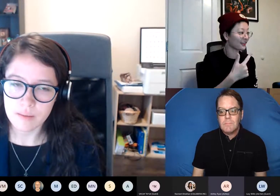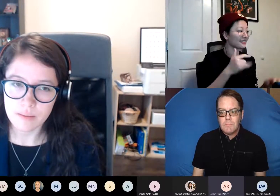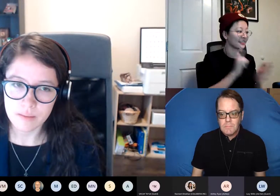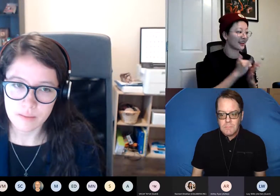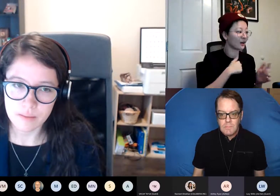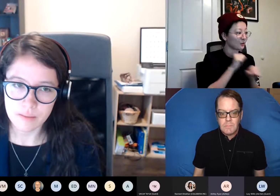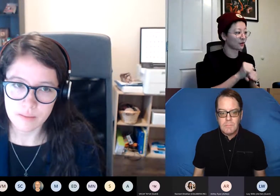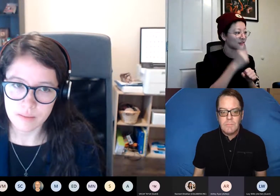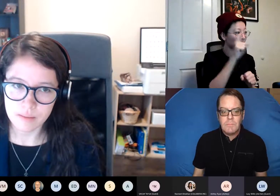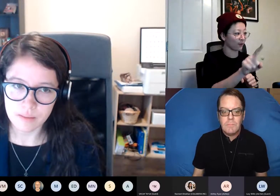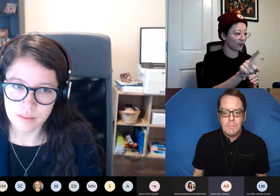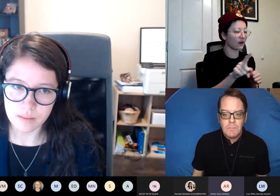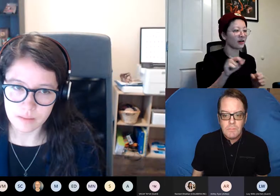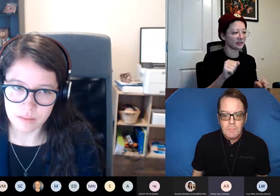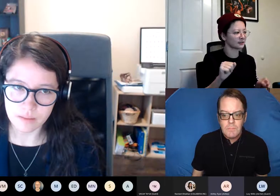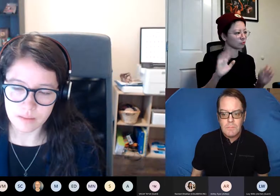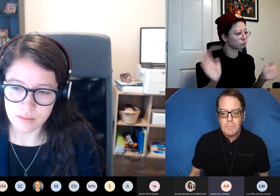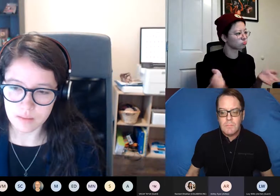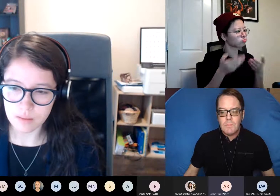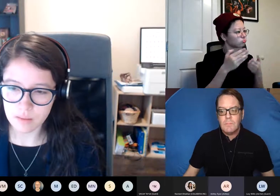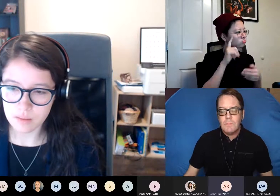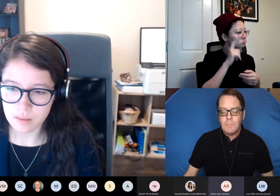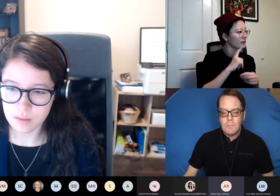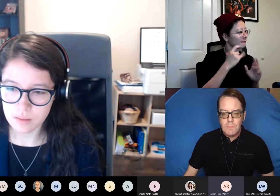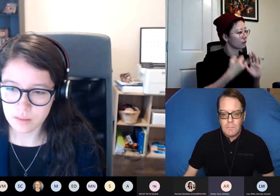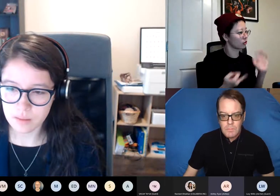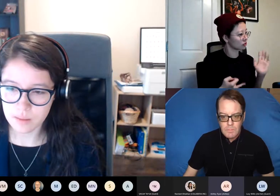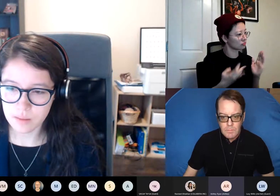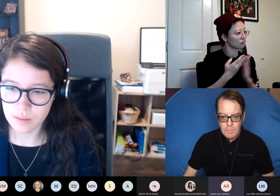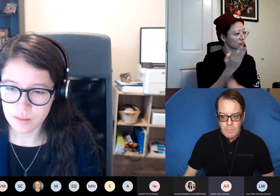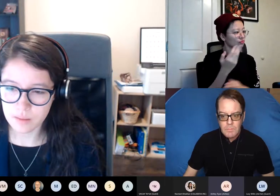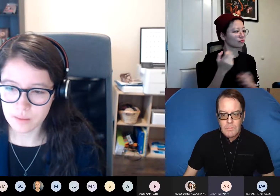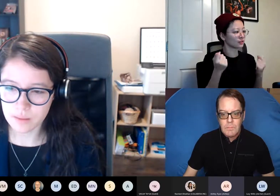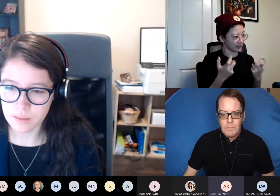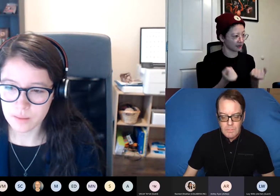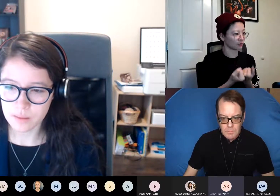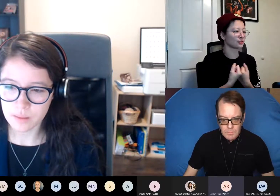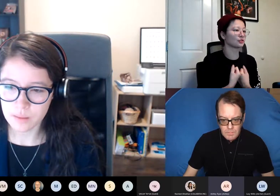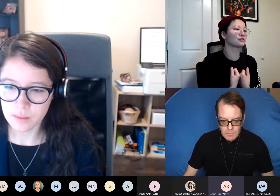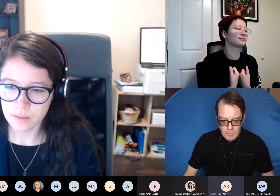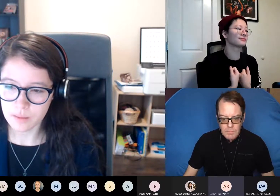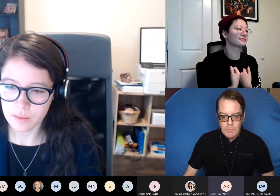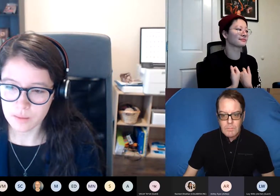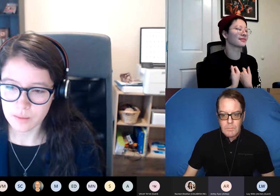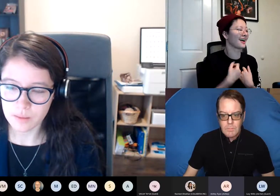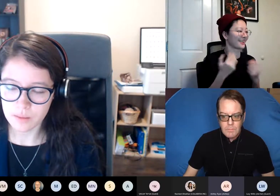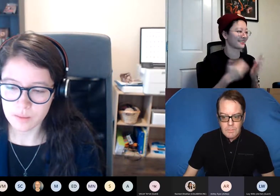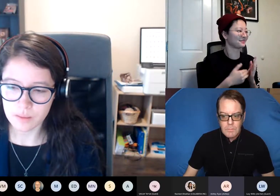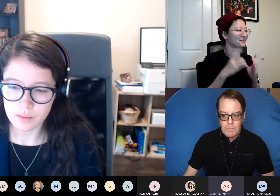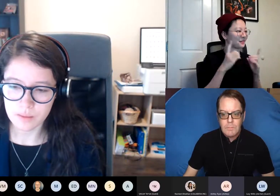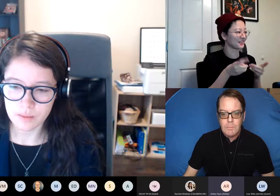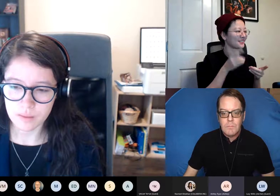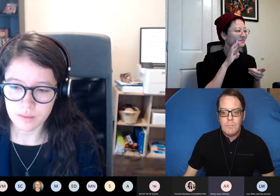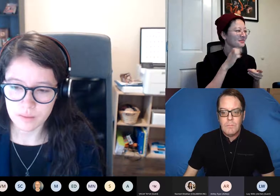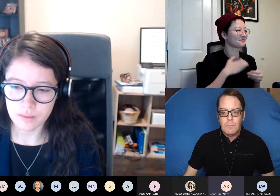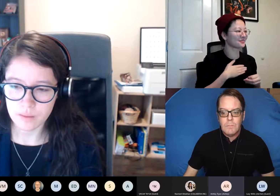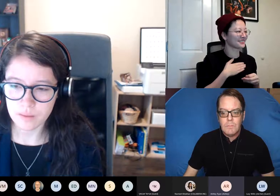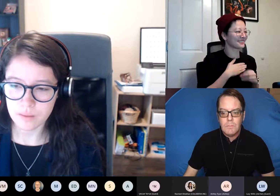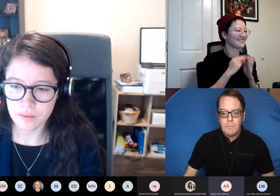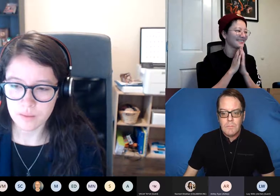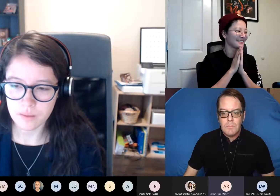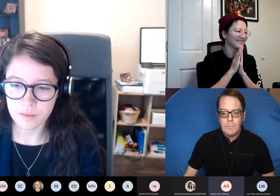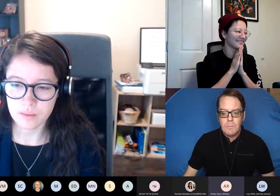alphabet poems. We've got organizations such as Deaf Spotlight, the one that I mentioned earlier, that encourages arts